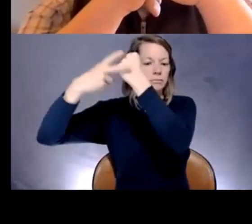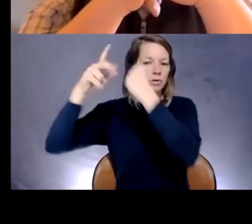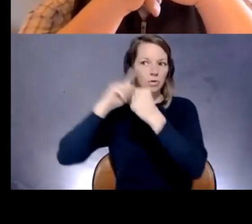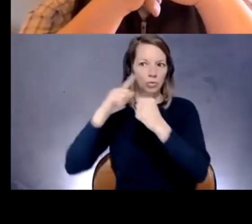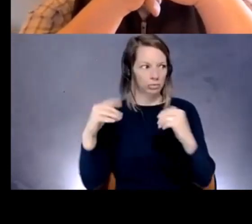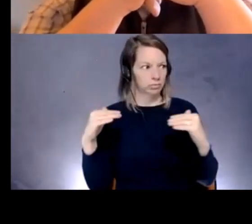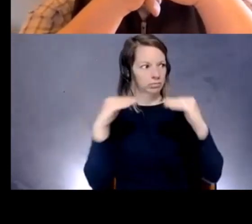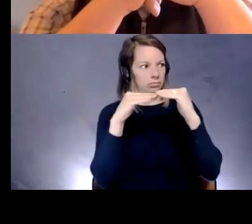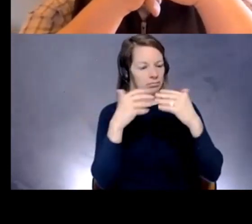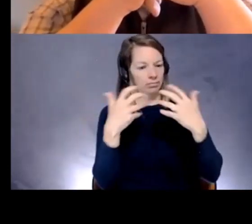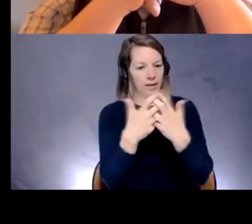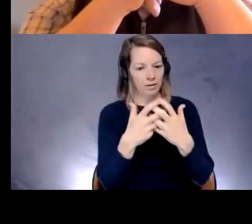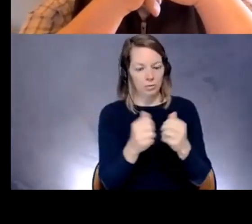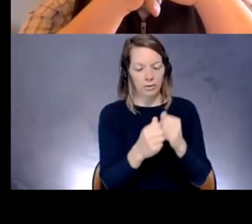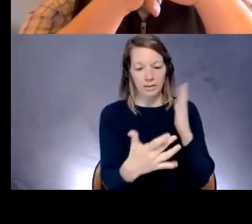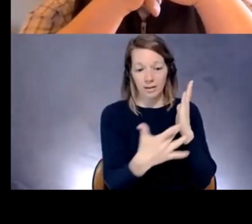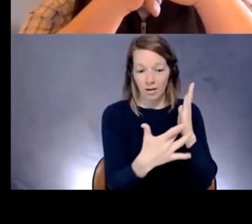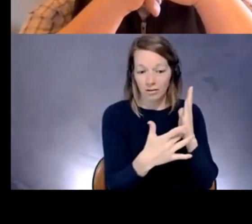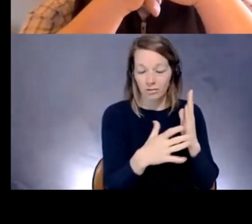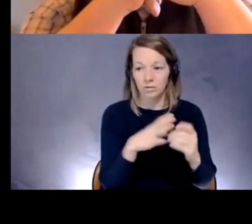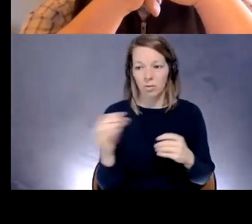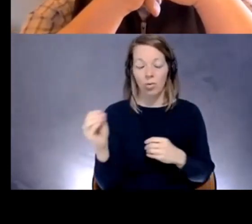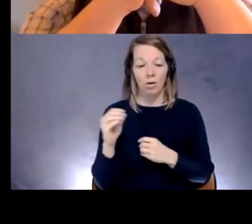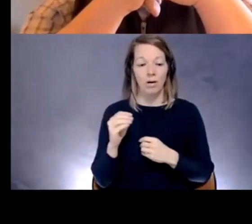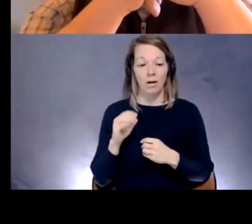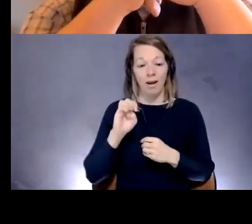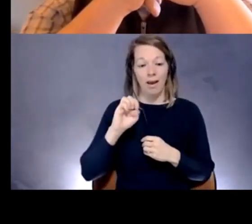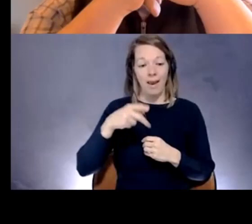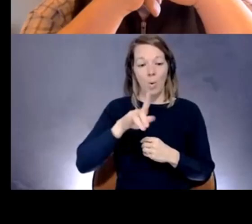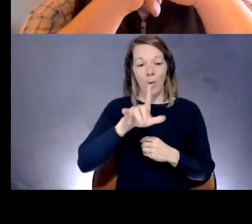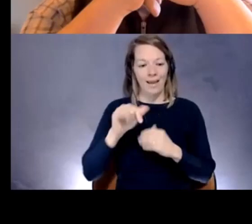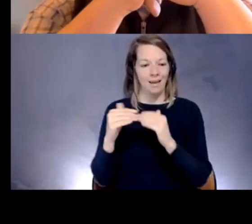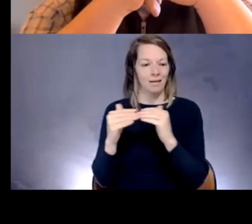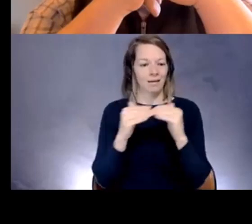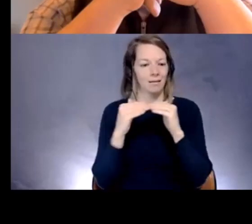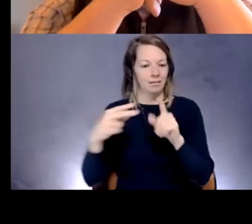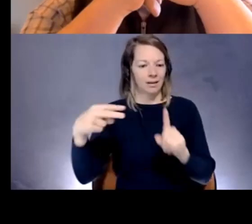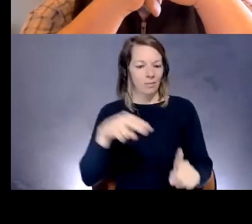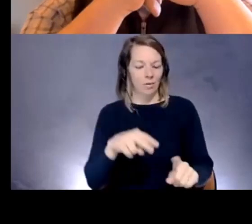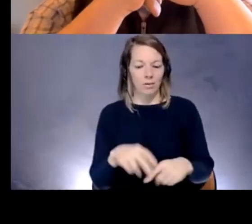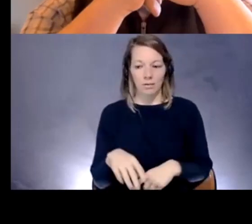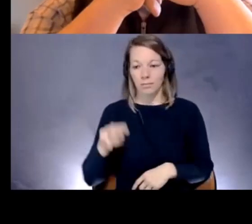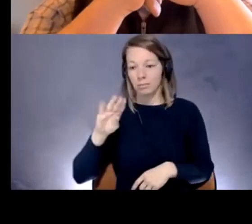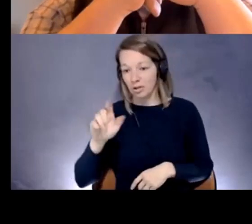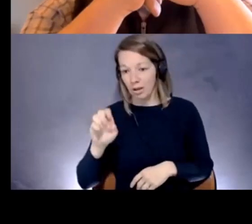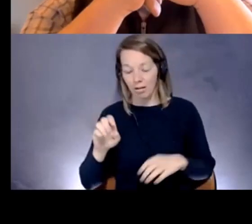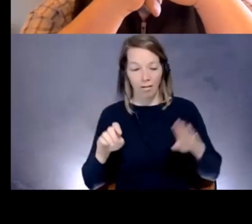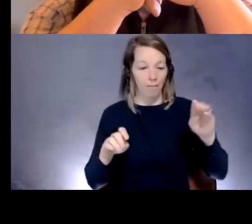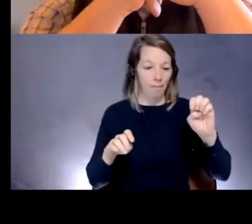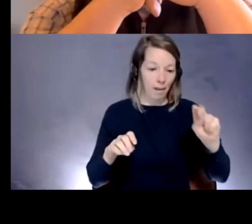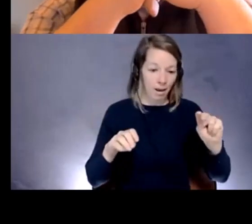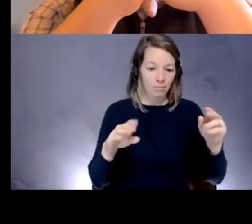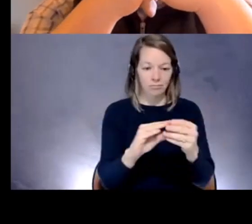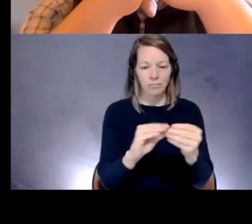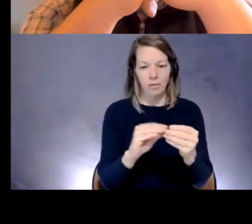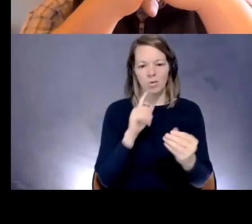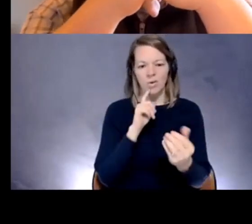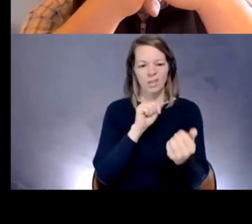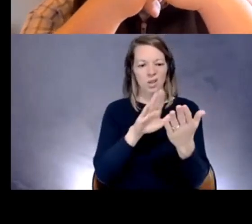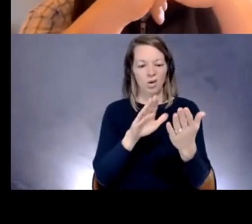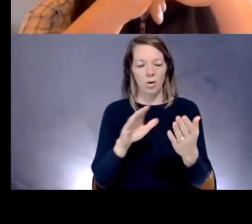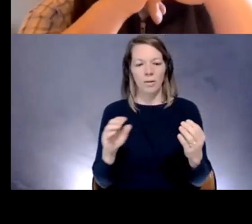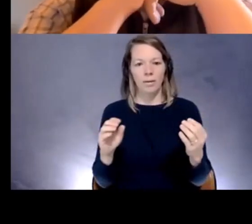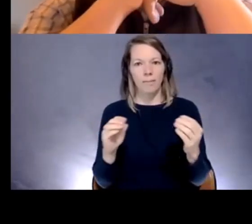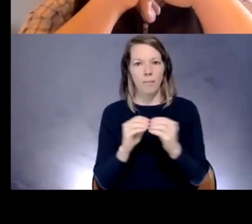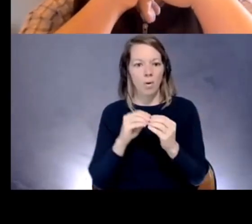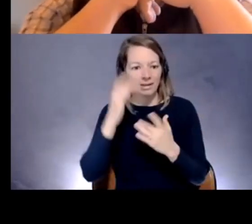going on in technology. And from an equity standpoint, and again, Michelle and Ben both pointed out, we deal with sicker,